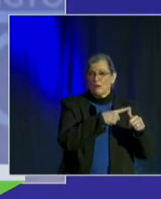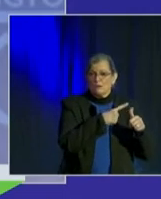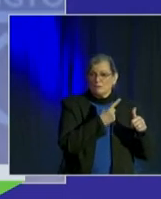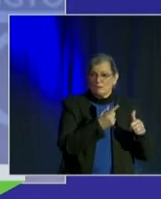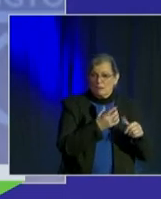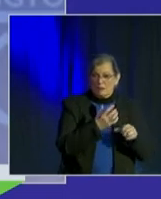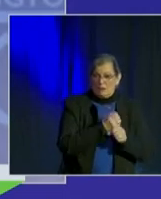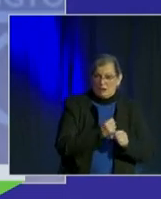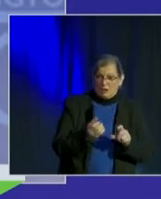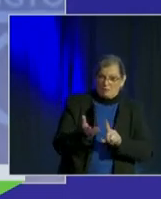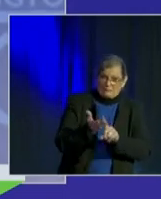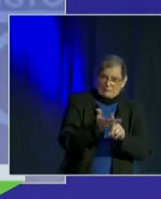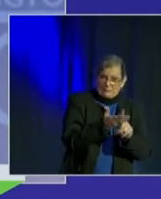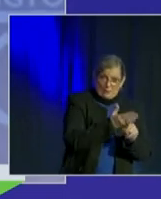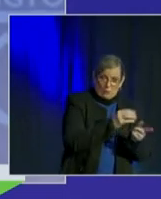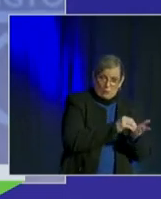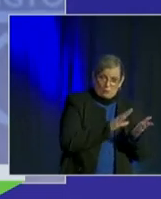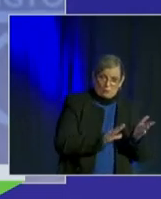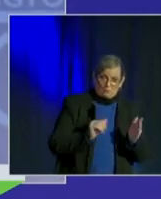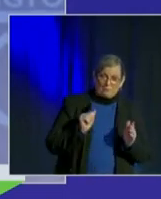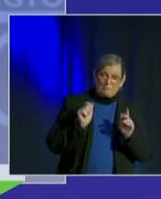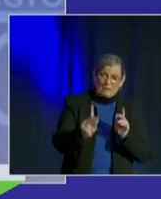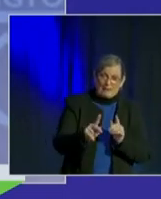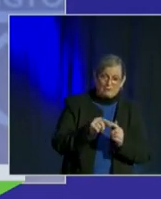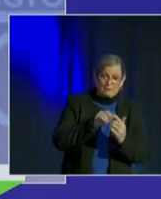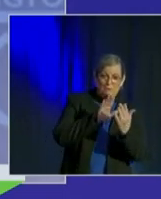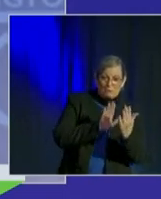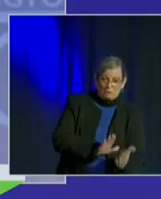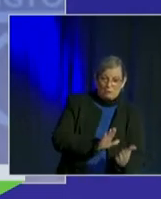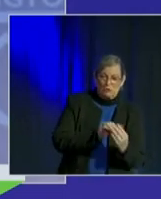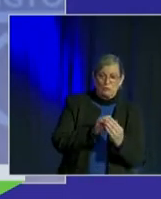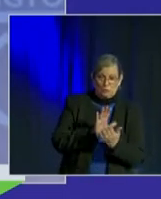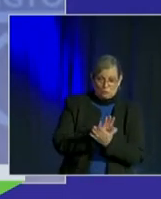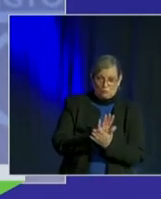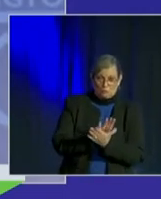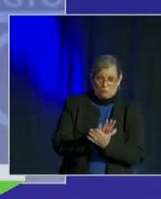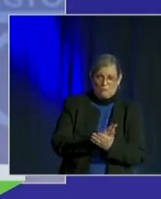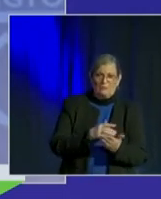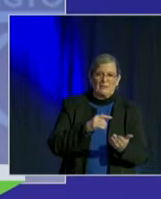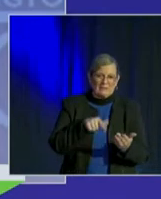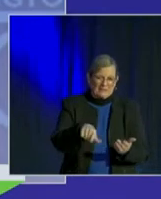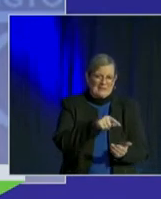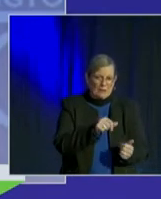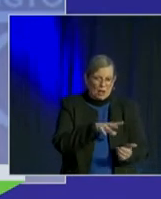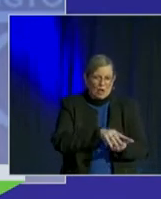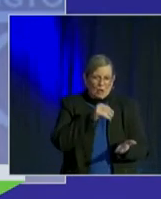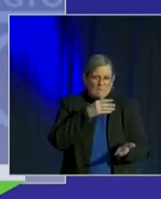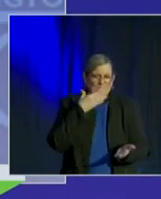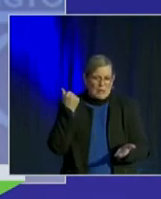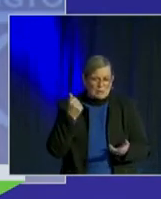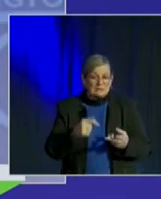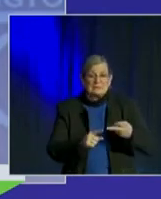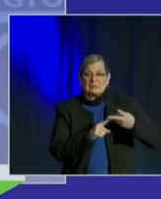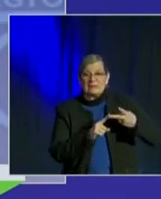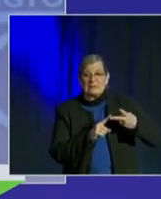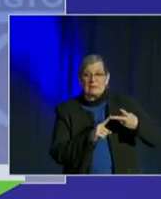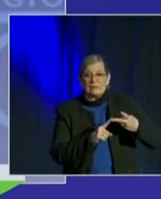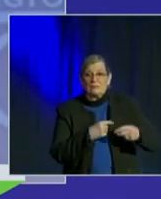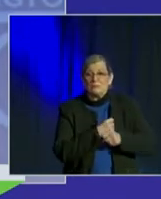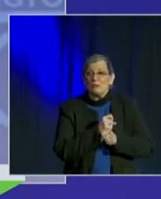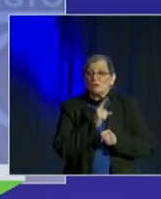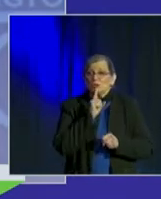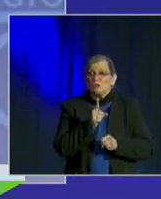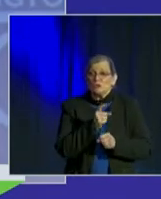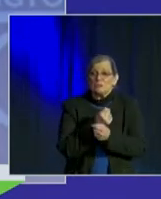back learning in person, because we know that's where they learn best. And secondly, to make sure we're doing that extremely